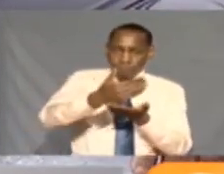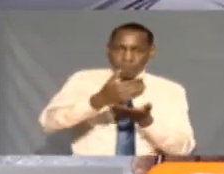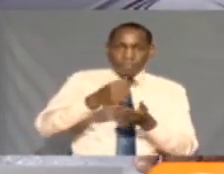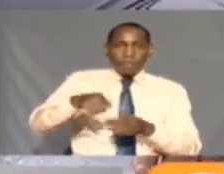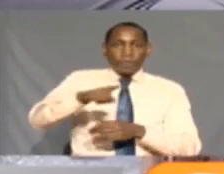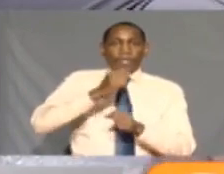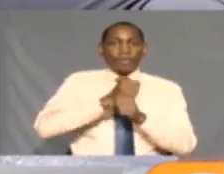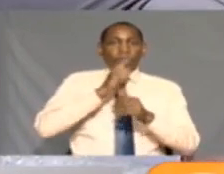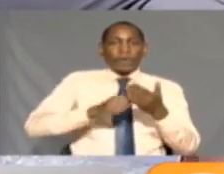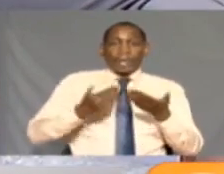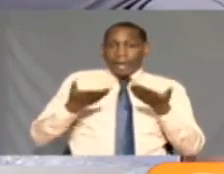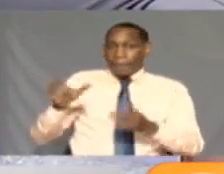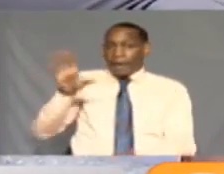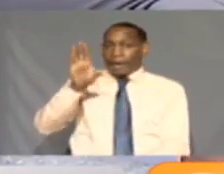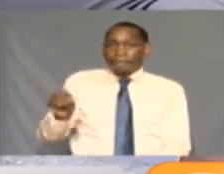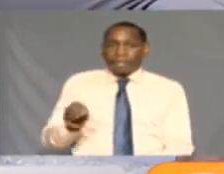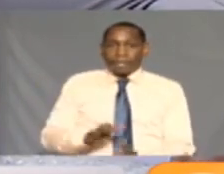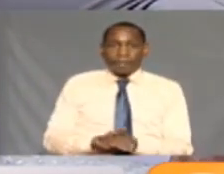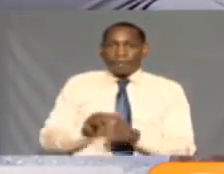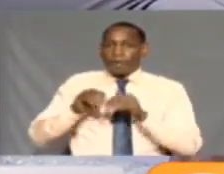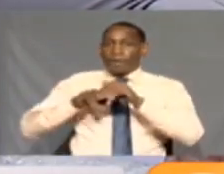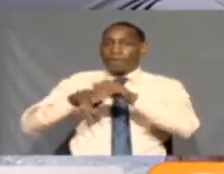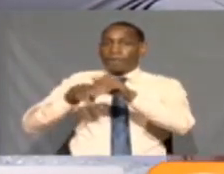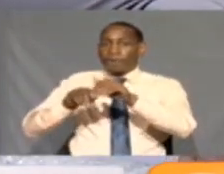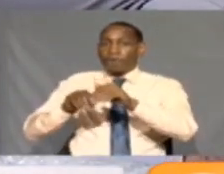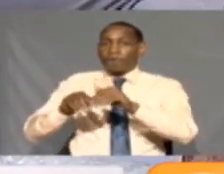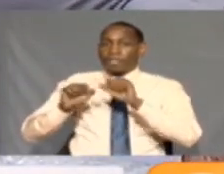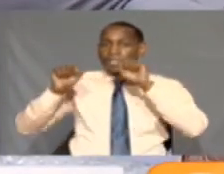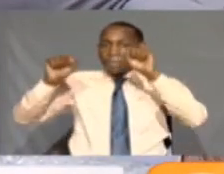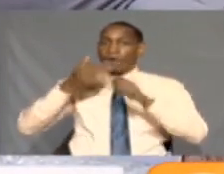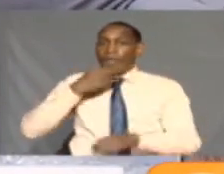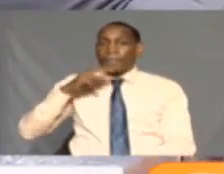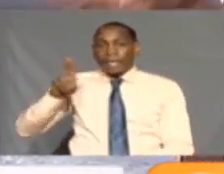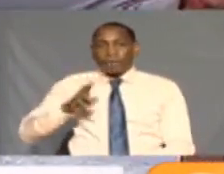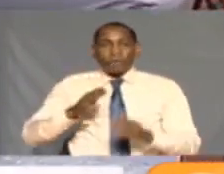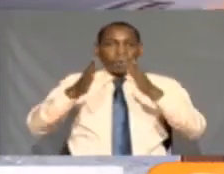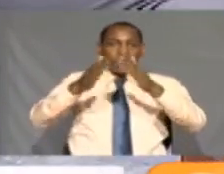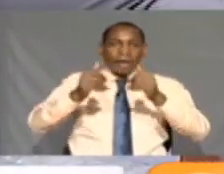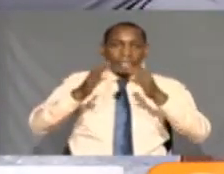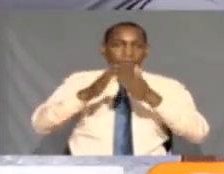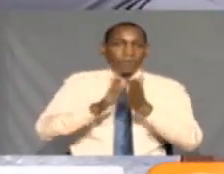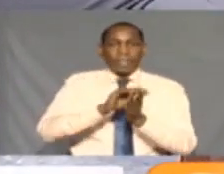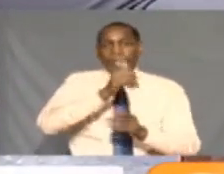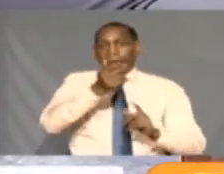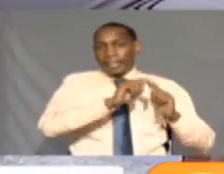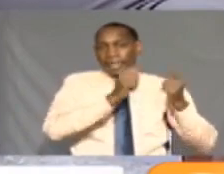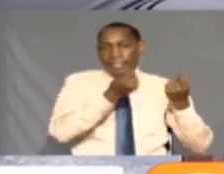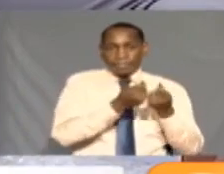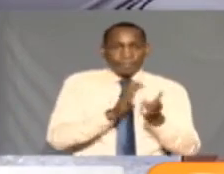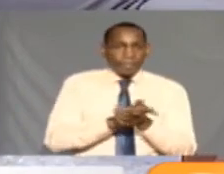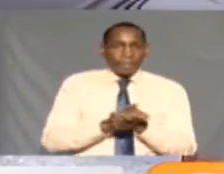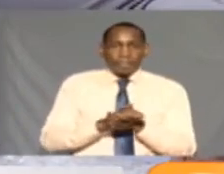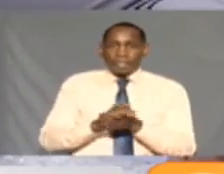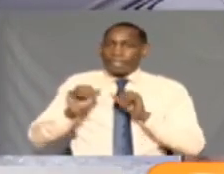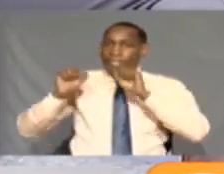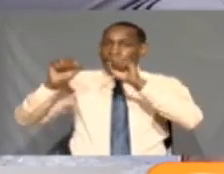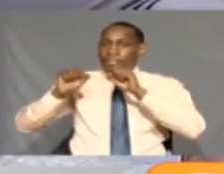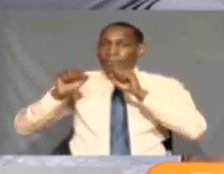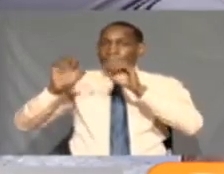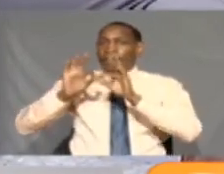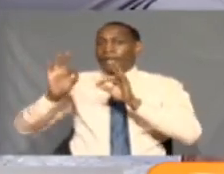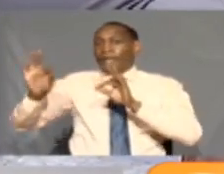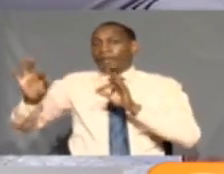do in Africa is follow Manchester United and follow Arsenal and those teams. How long are we going to follow those